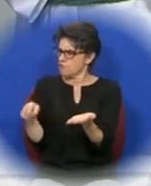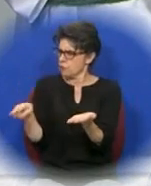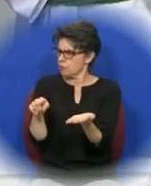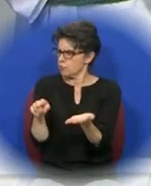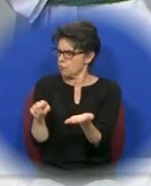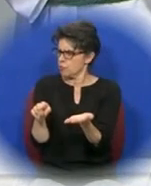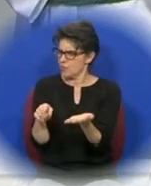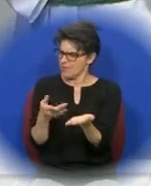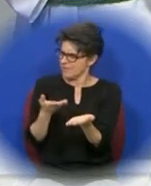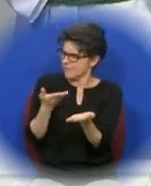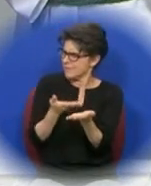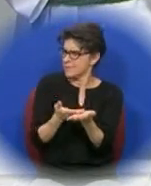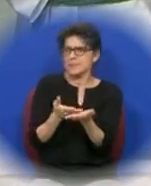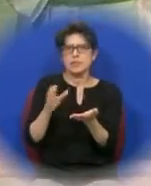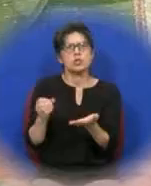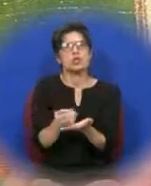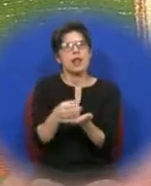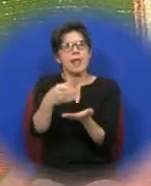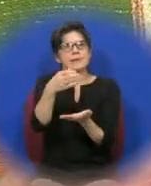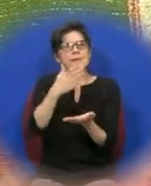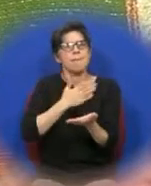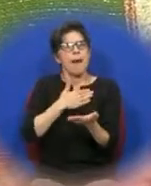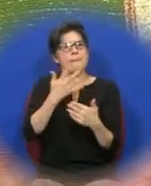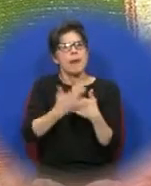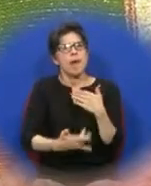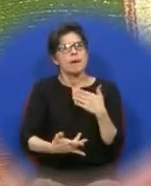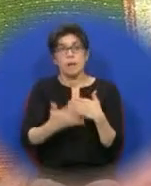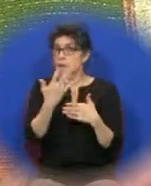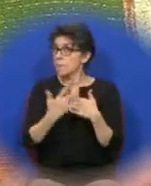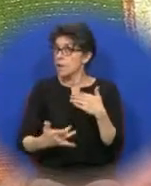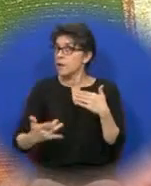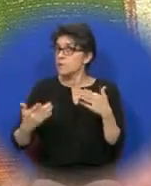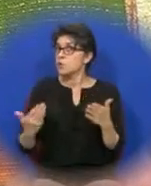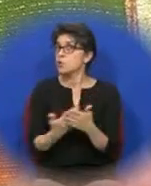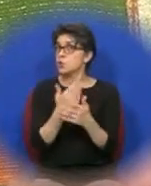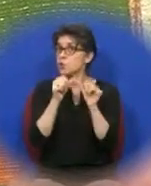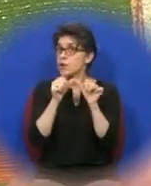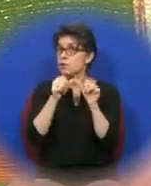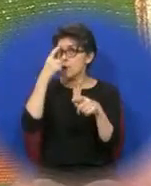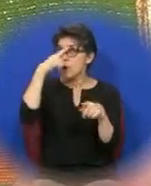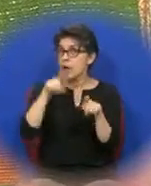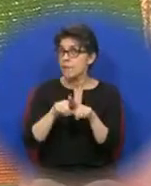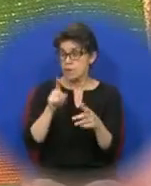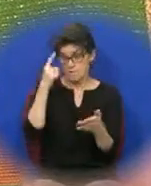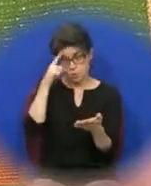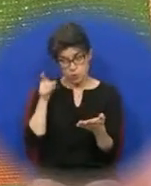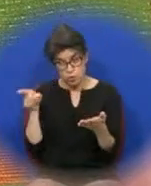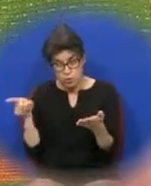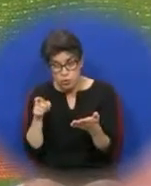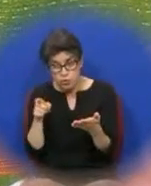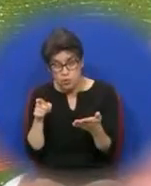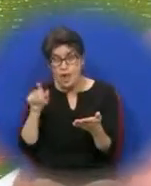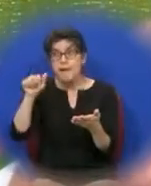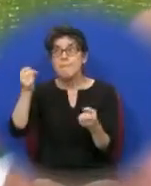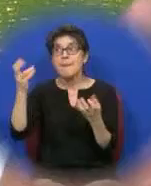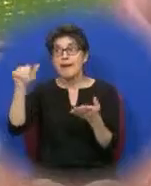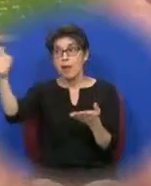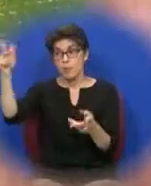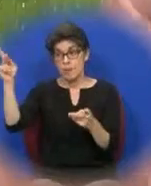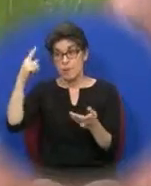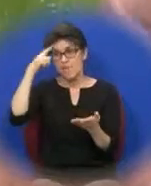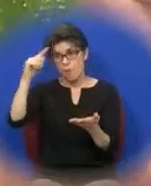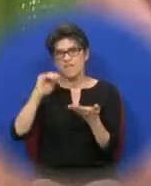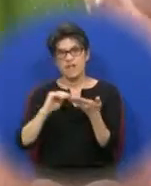it. But this is the chalice of my blood, the blood of the new and eternal covenant, which will be poured out for you and for many for the forgiveness of